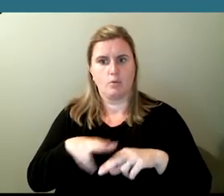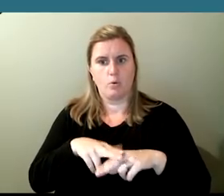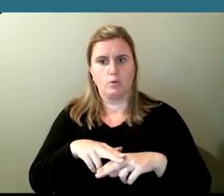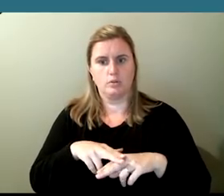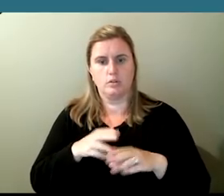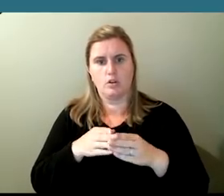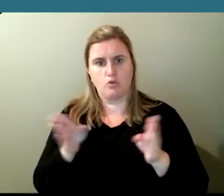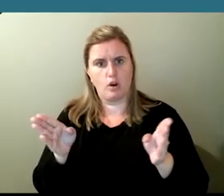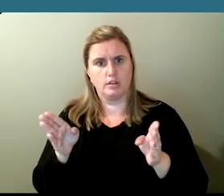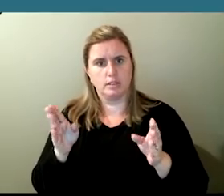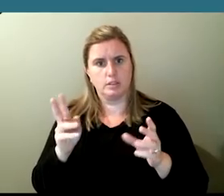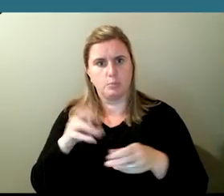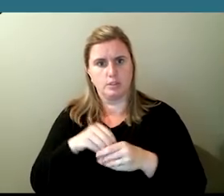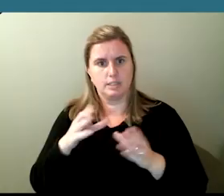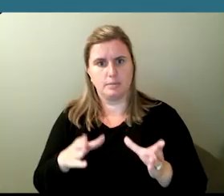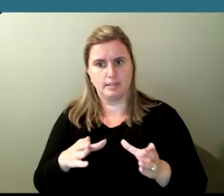participants in